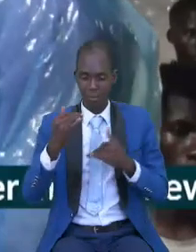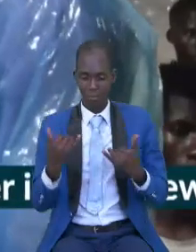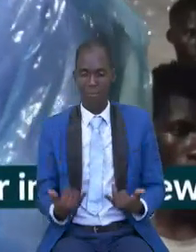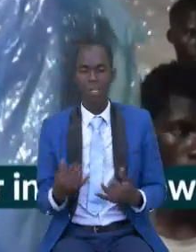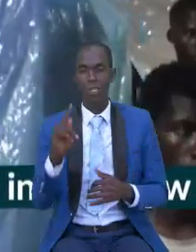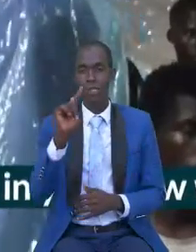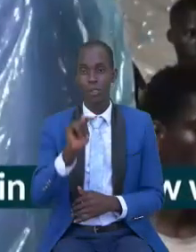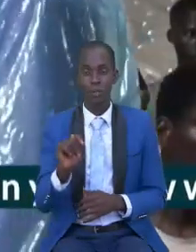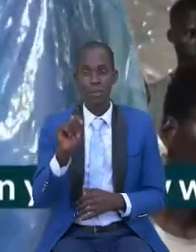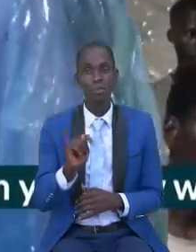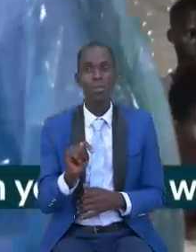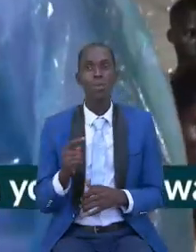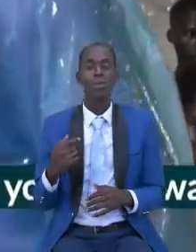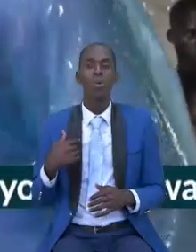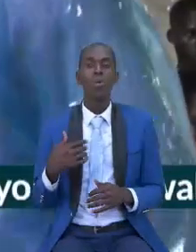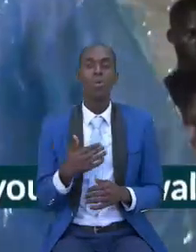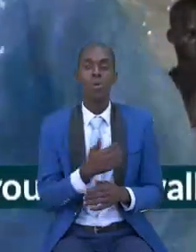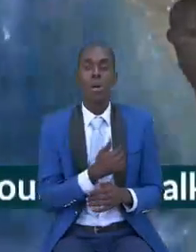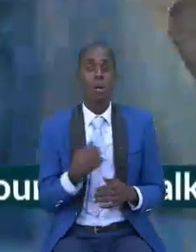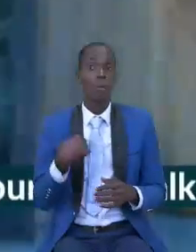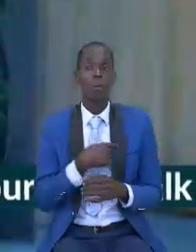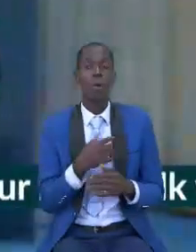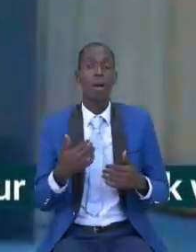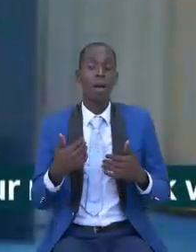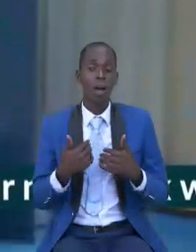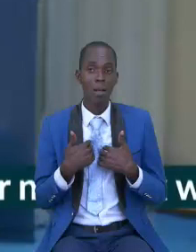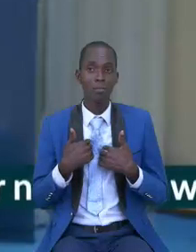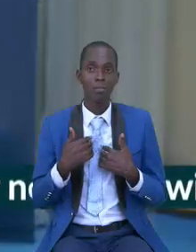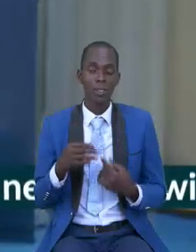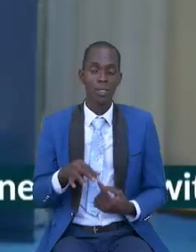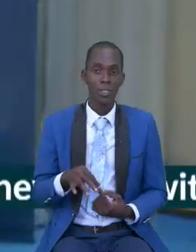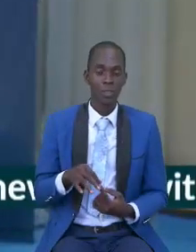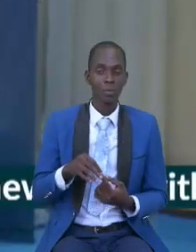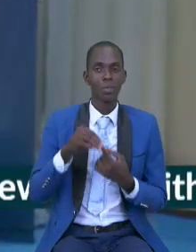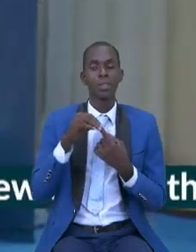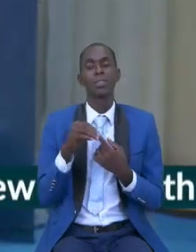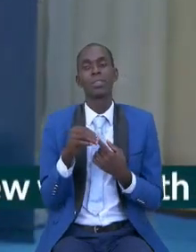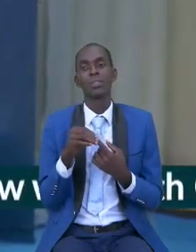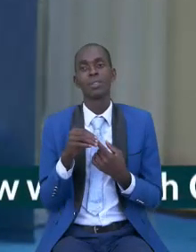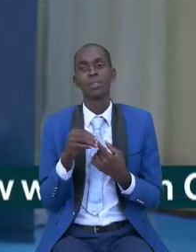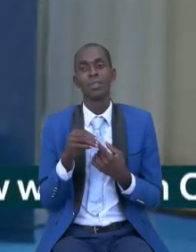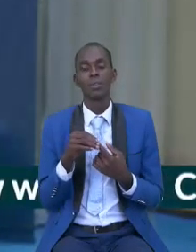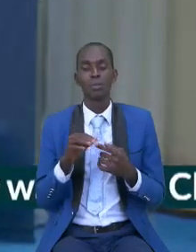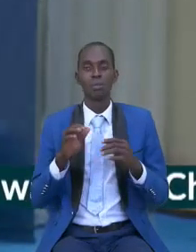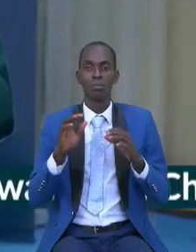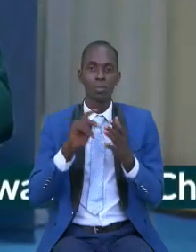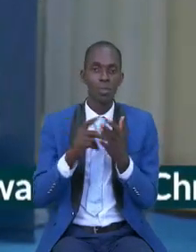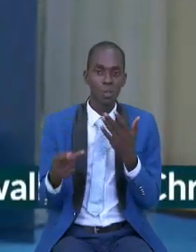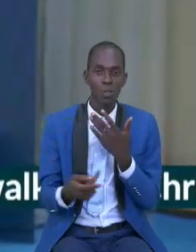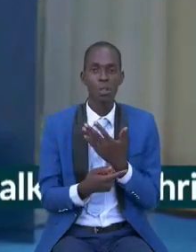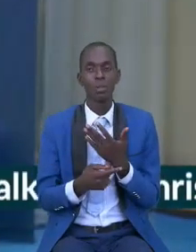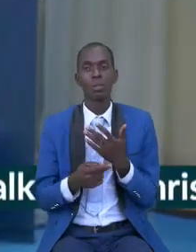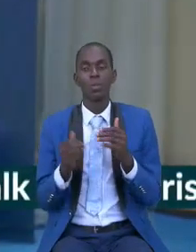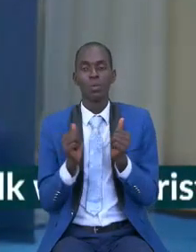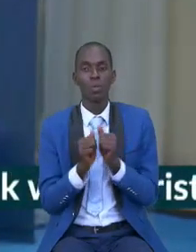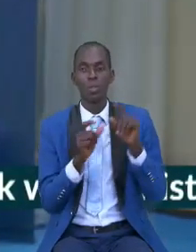we have special convert banquet lunch hour with the Lord by